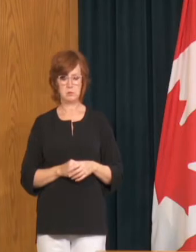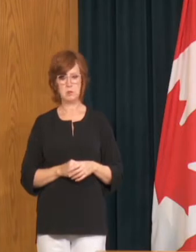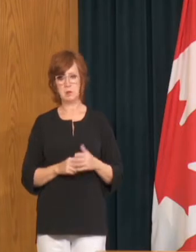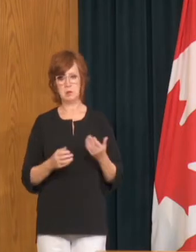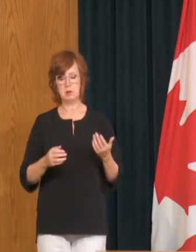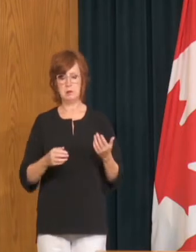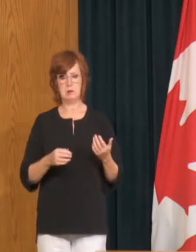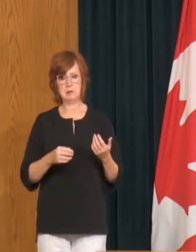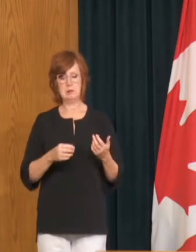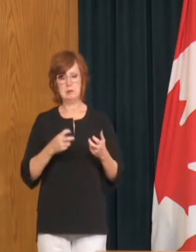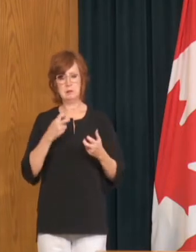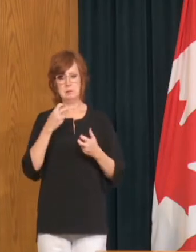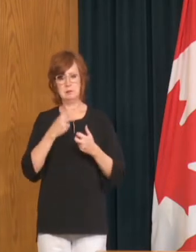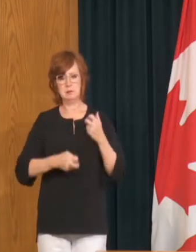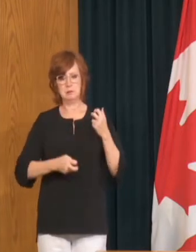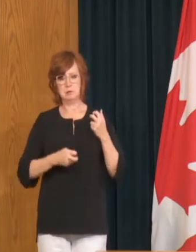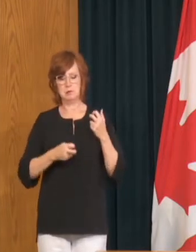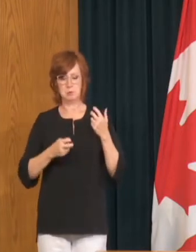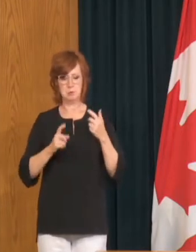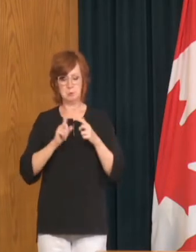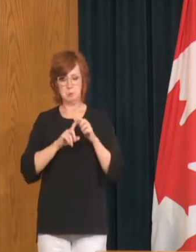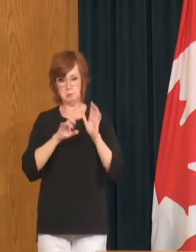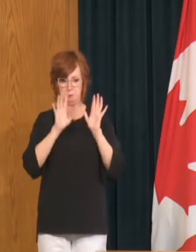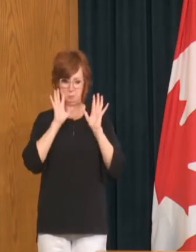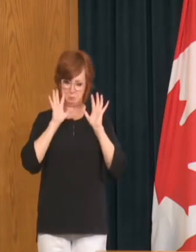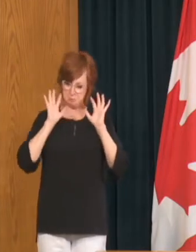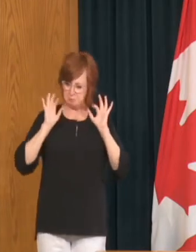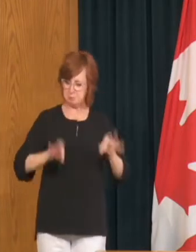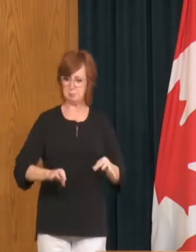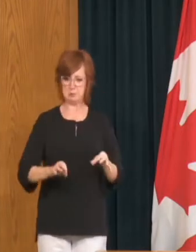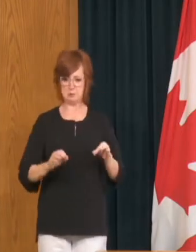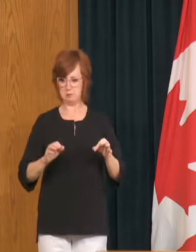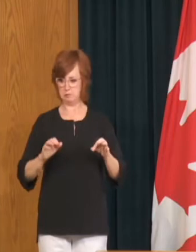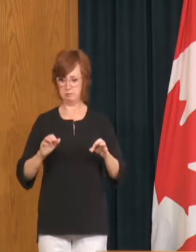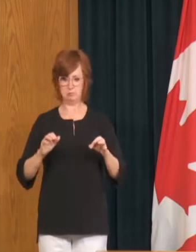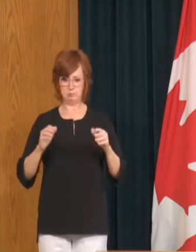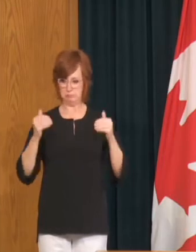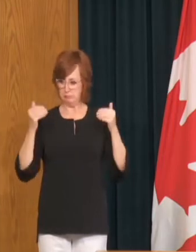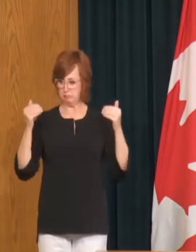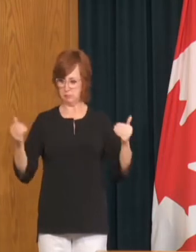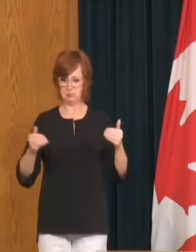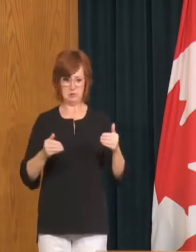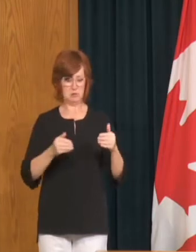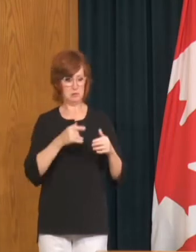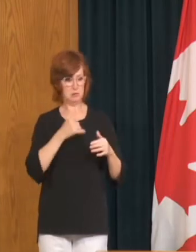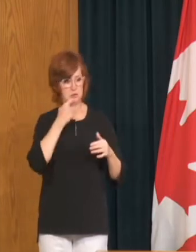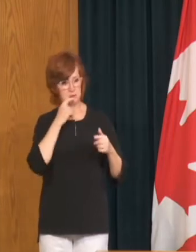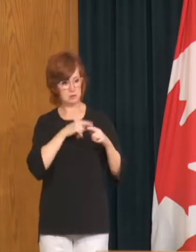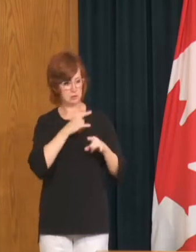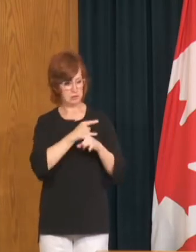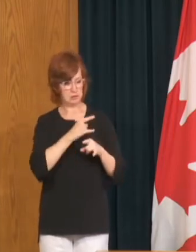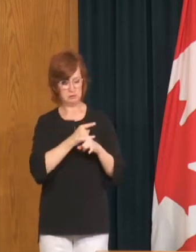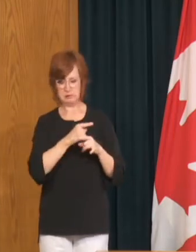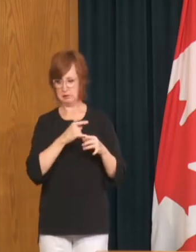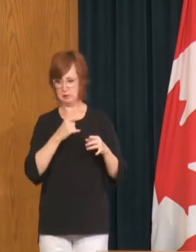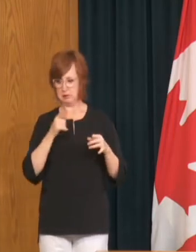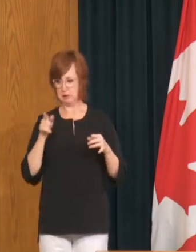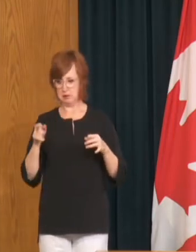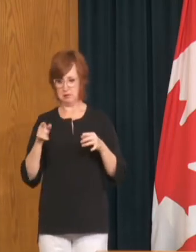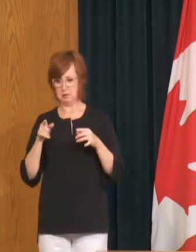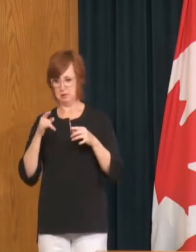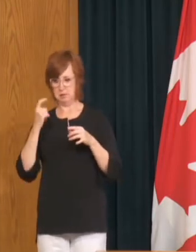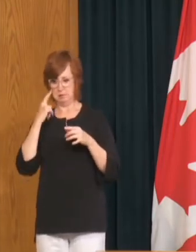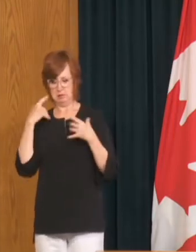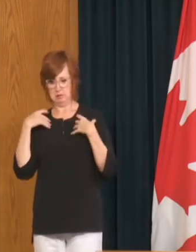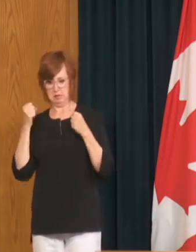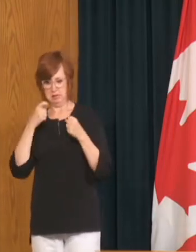with substance use disorders, including alcohol dependency. So it has been a fine balance. There